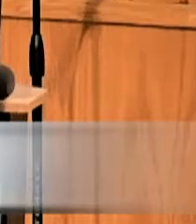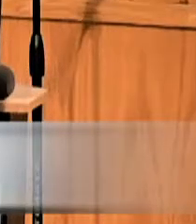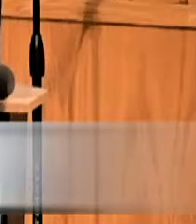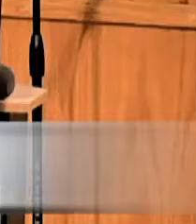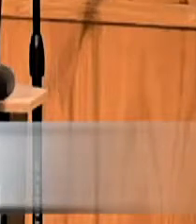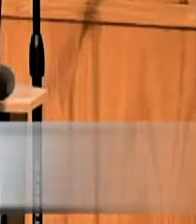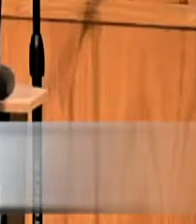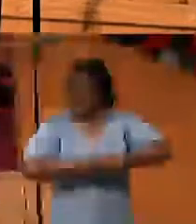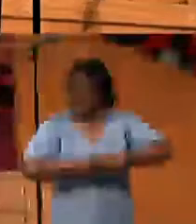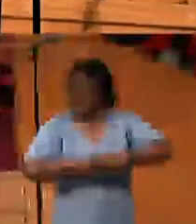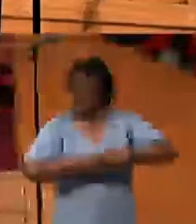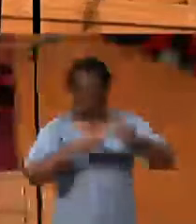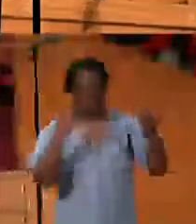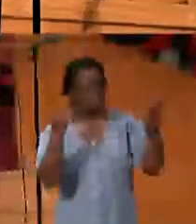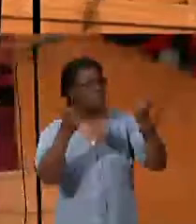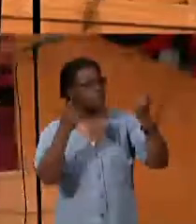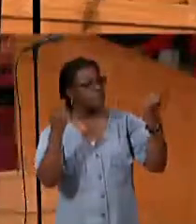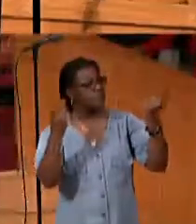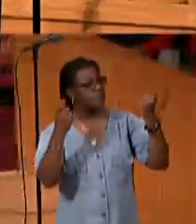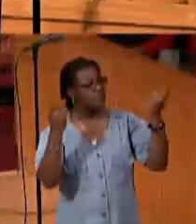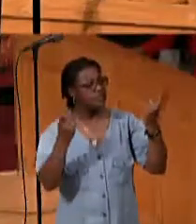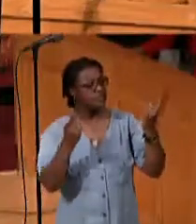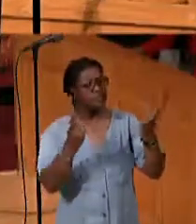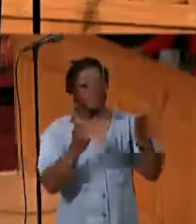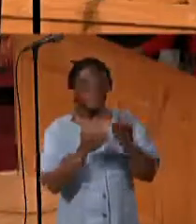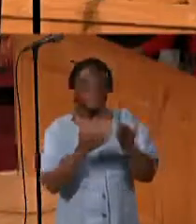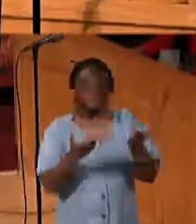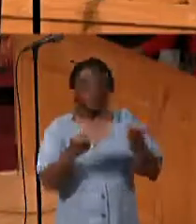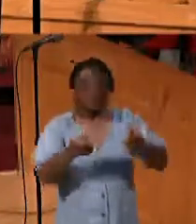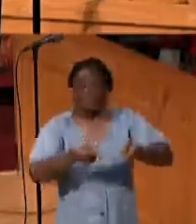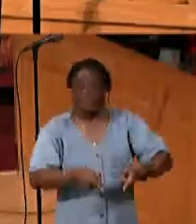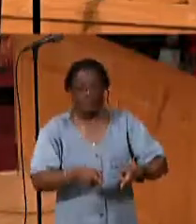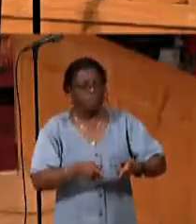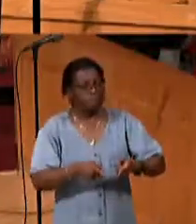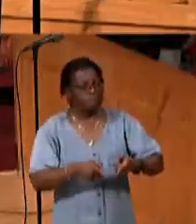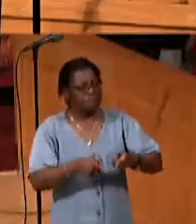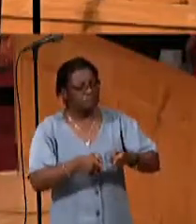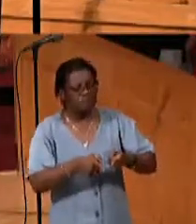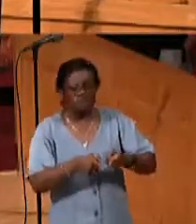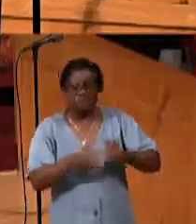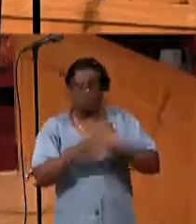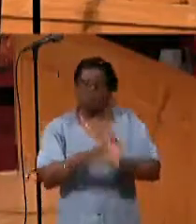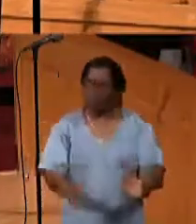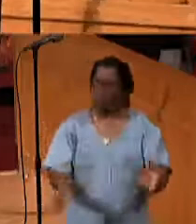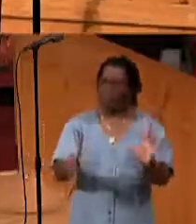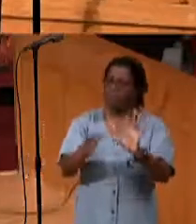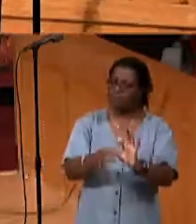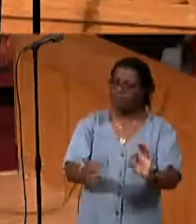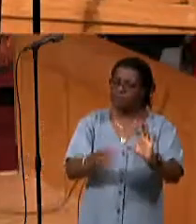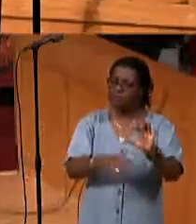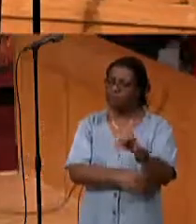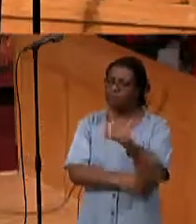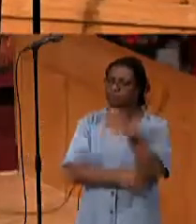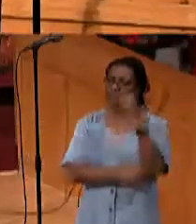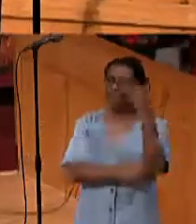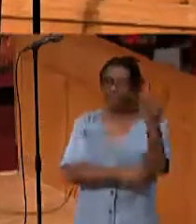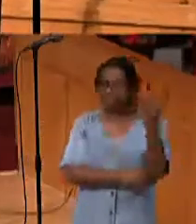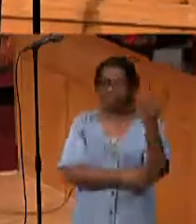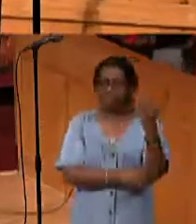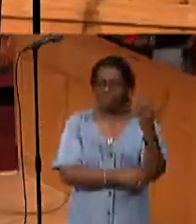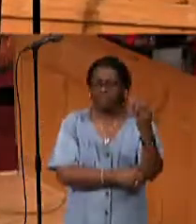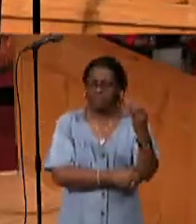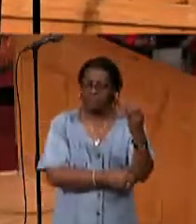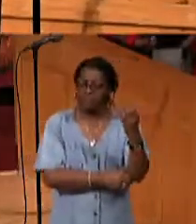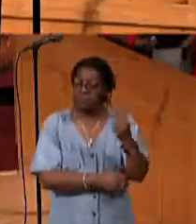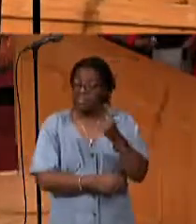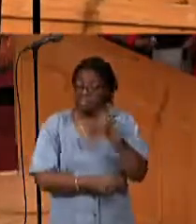time to celebrate something coming. It is the retelling of the Christmas story. We come every Sunday. We come every